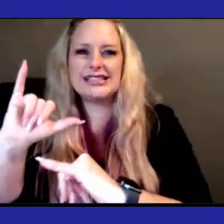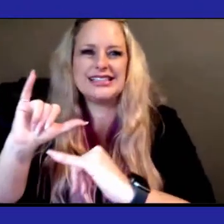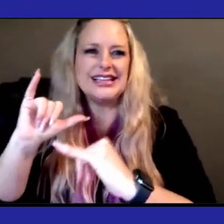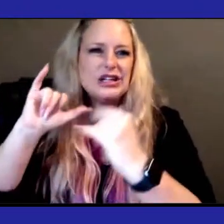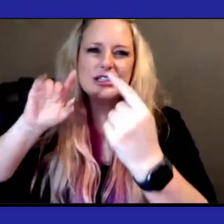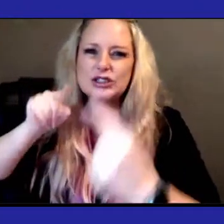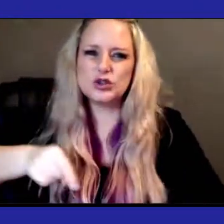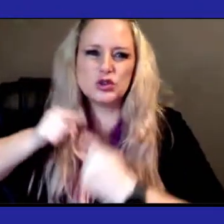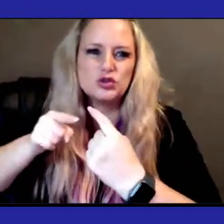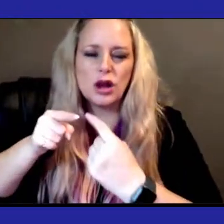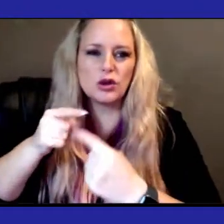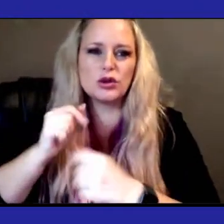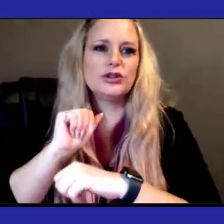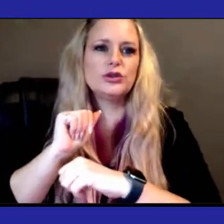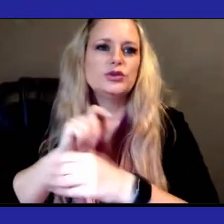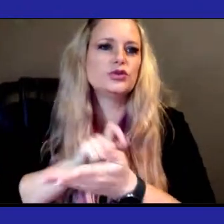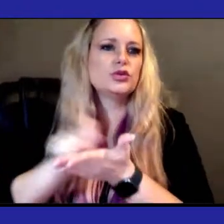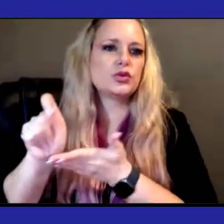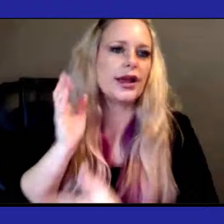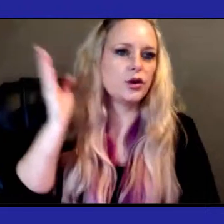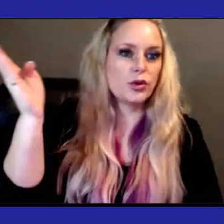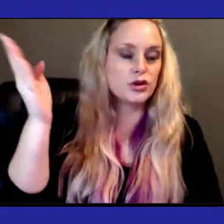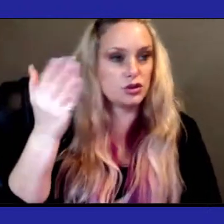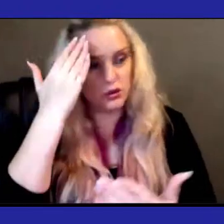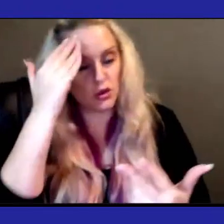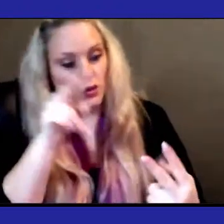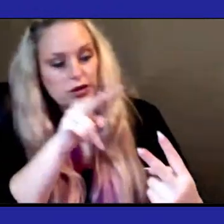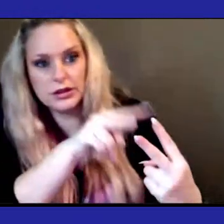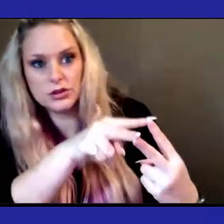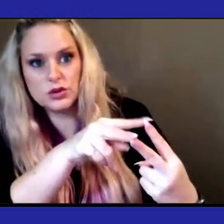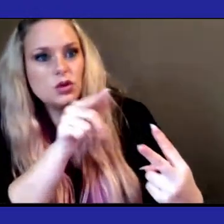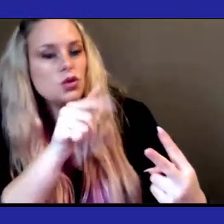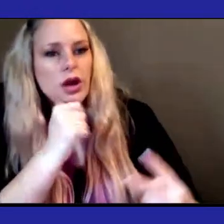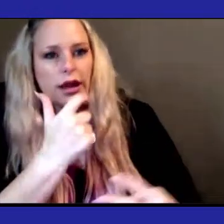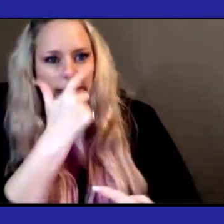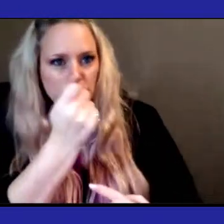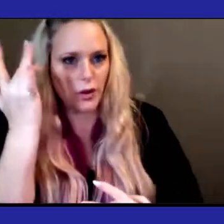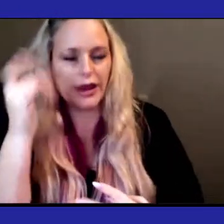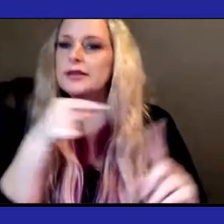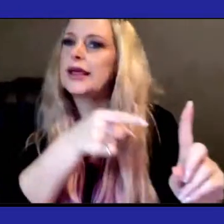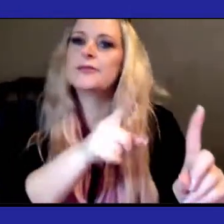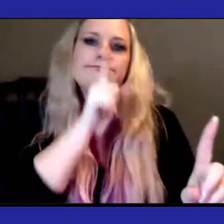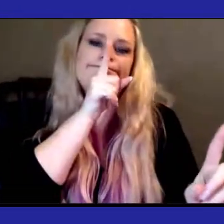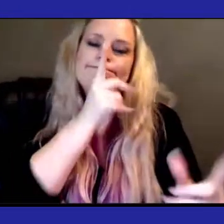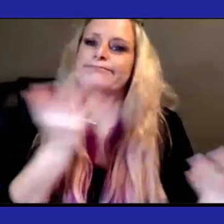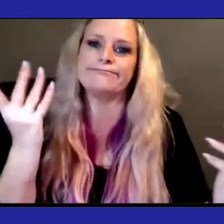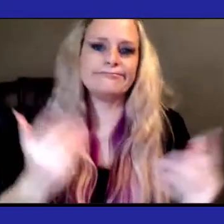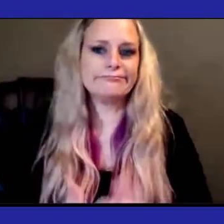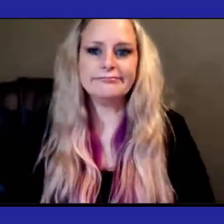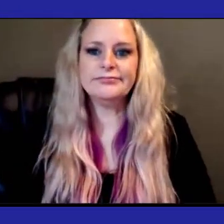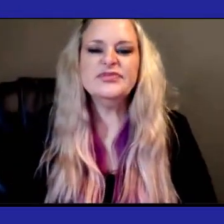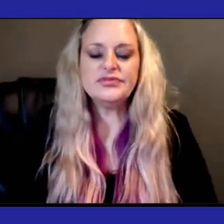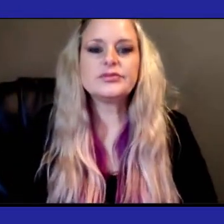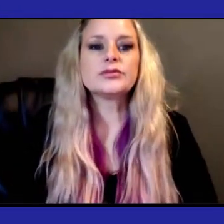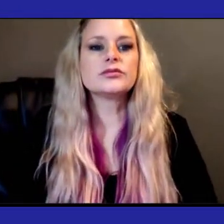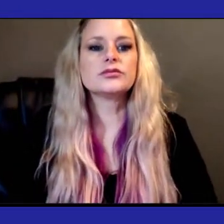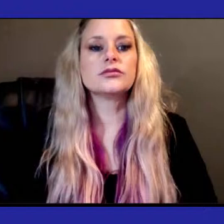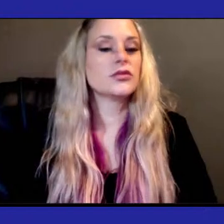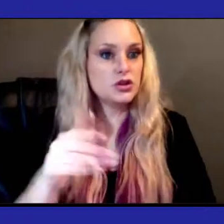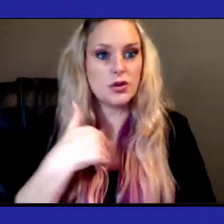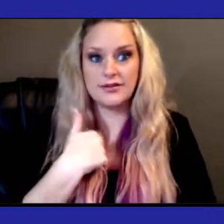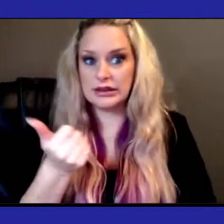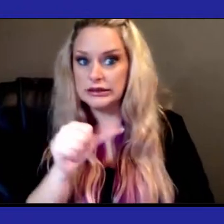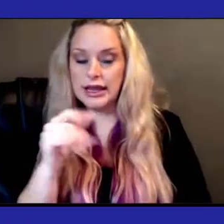a proposal. I see. And do you know why the other two were not interested? They didn't elaborate. No. Okay. But do you have any concerns